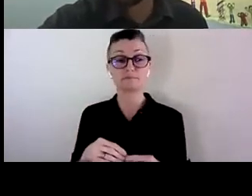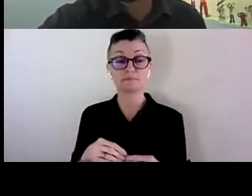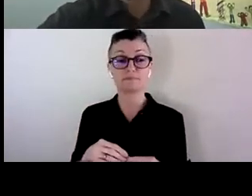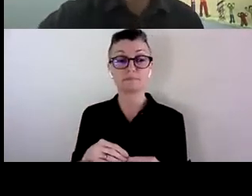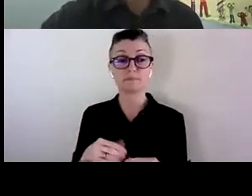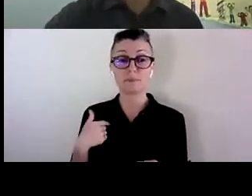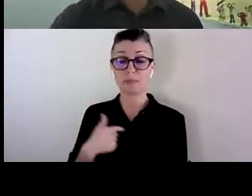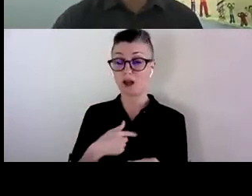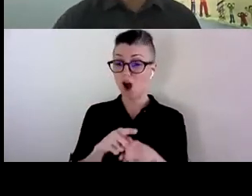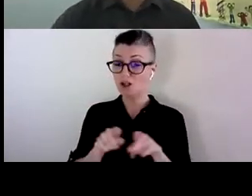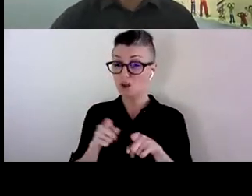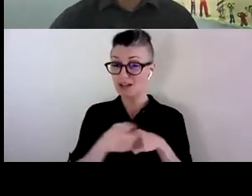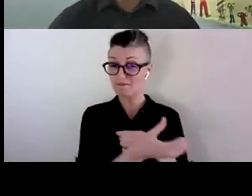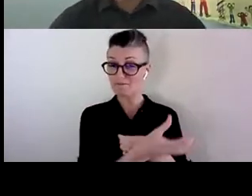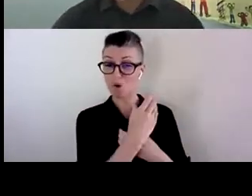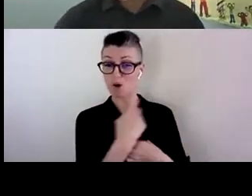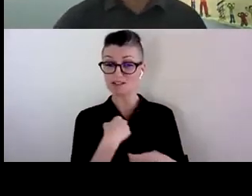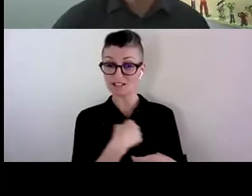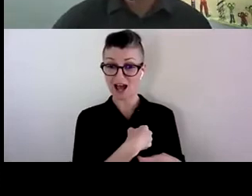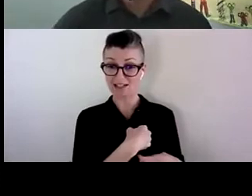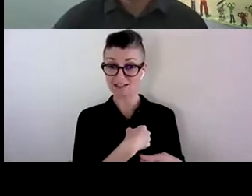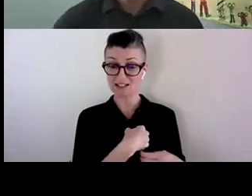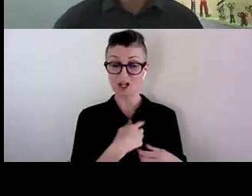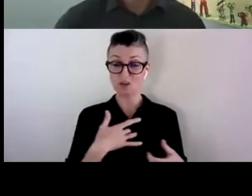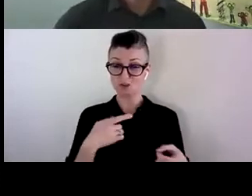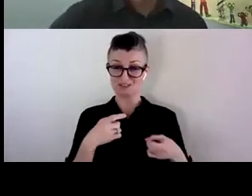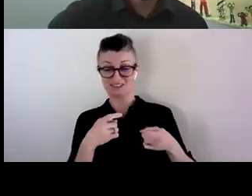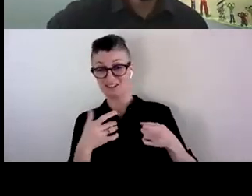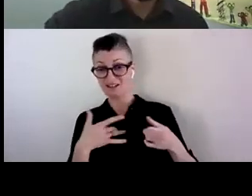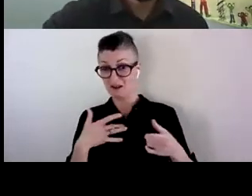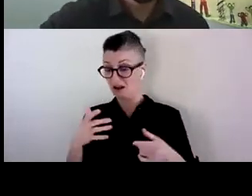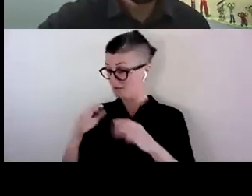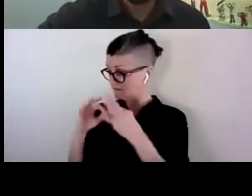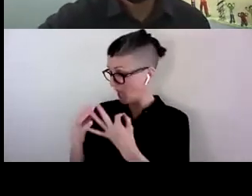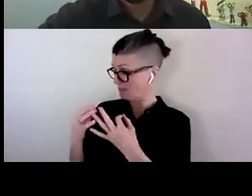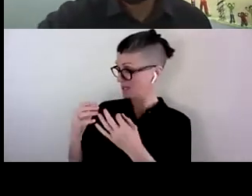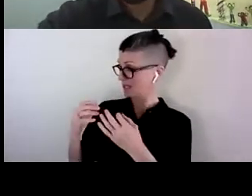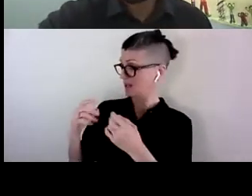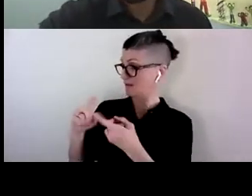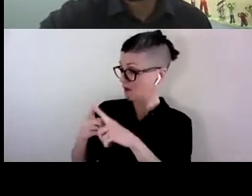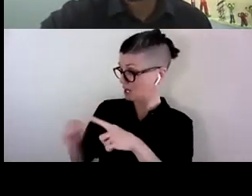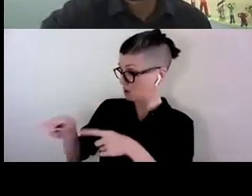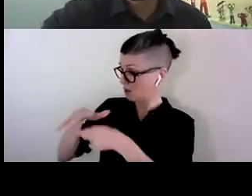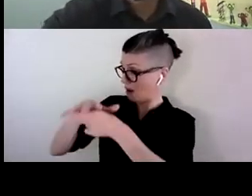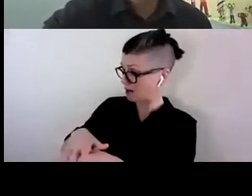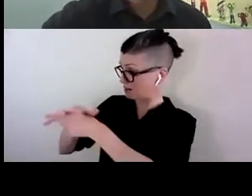forced to deal with the oppressive experiences that our friends and family face. But not only that, we also feel the oppressive